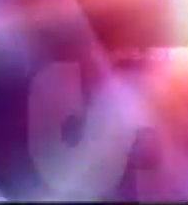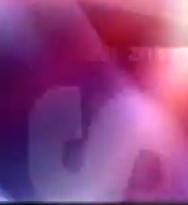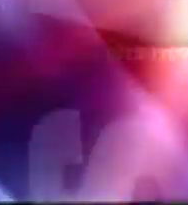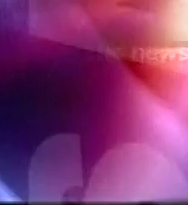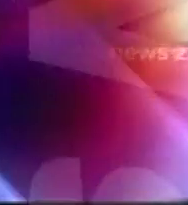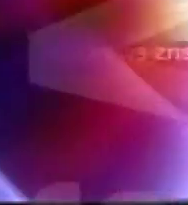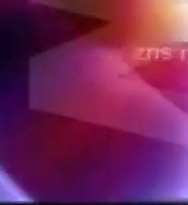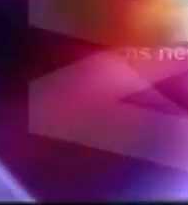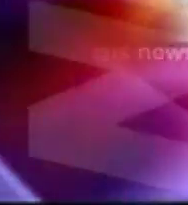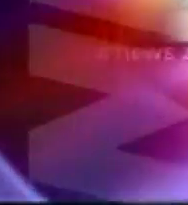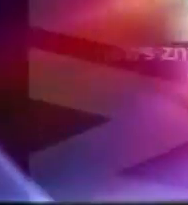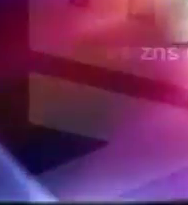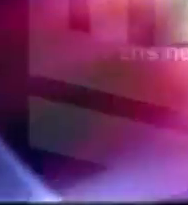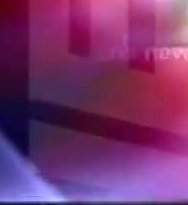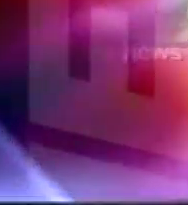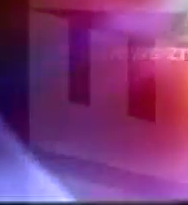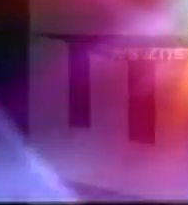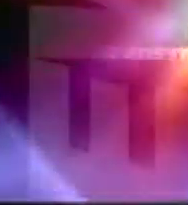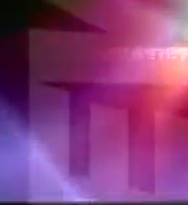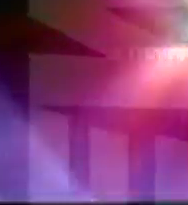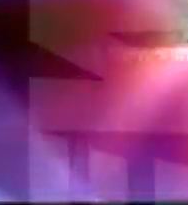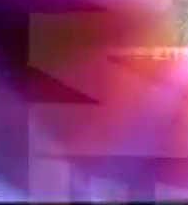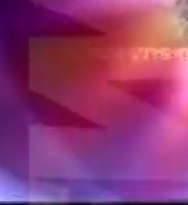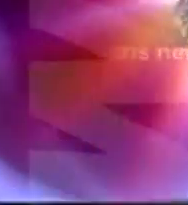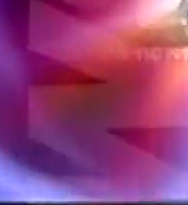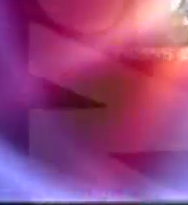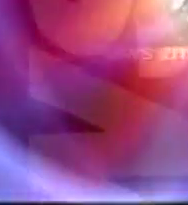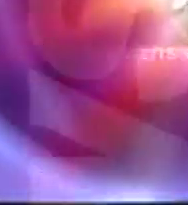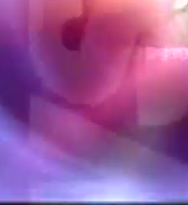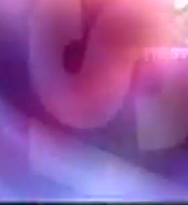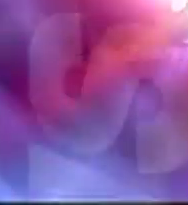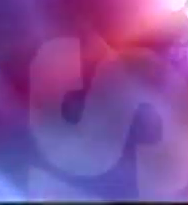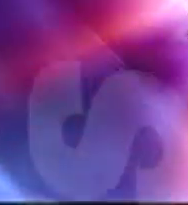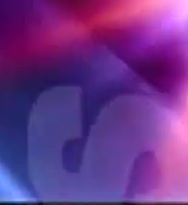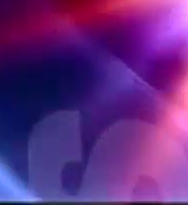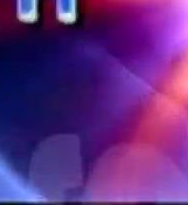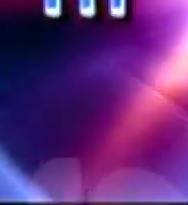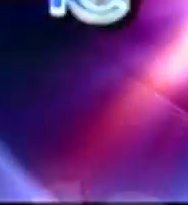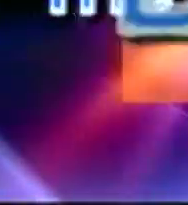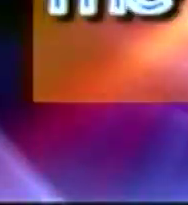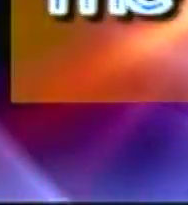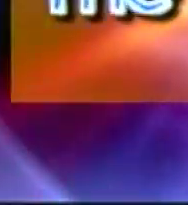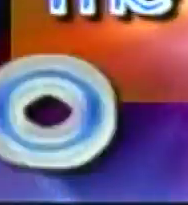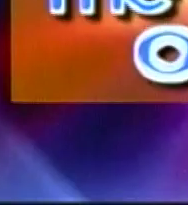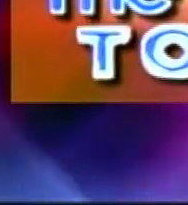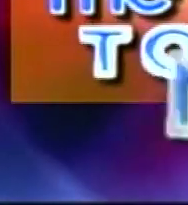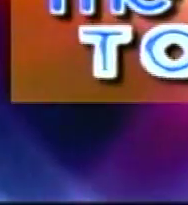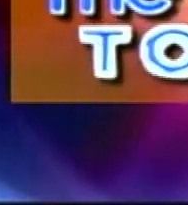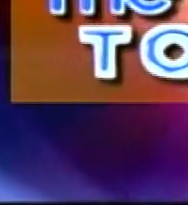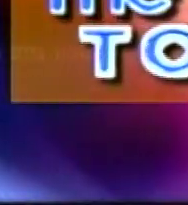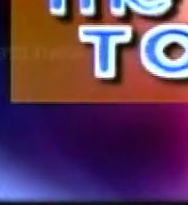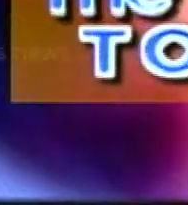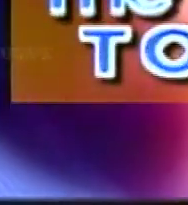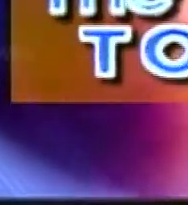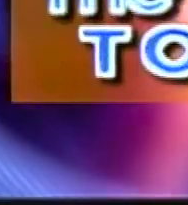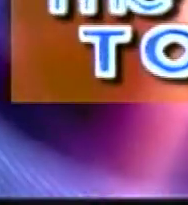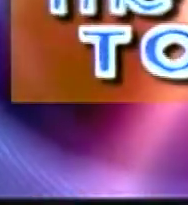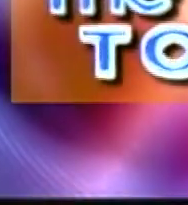Covering the islands of the Bahamas, ZNS Network presents The Bahamas Tonight.